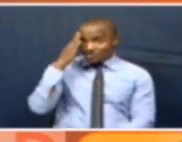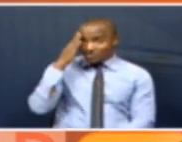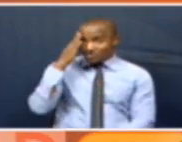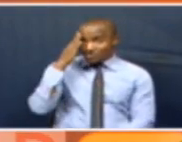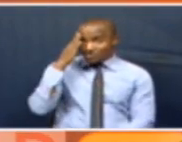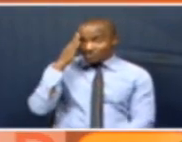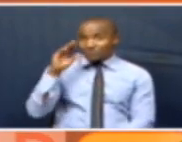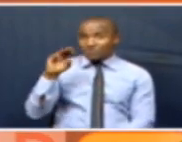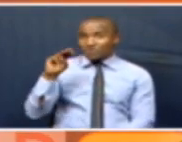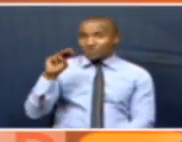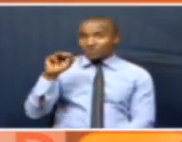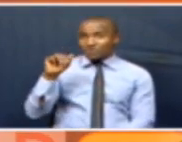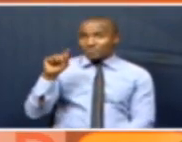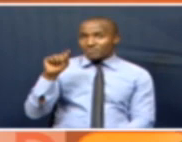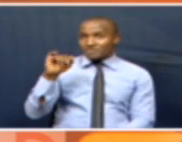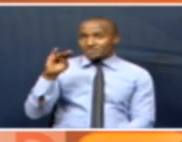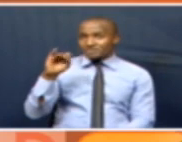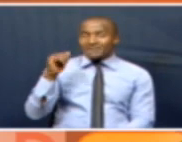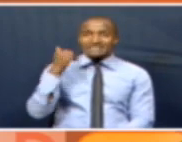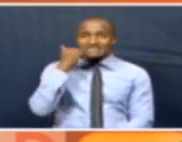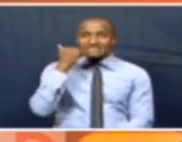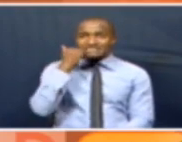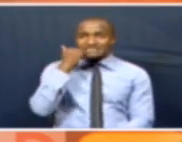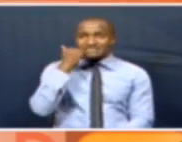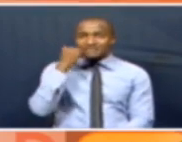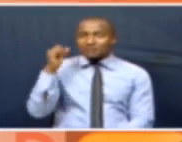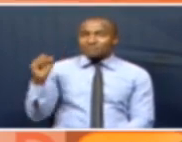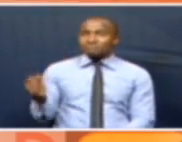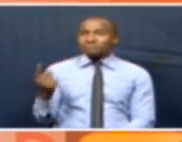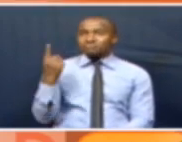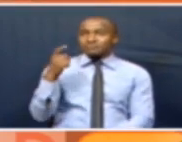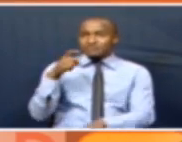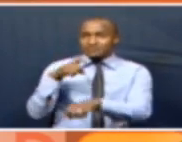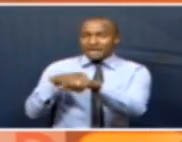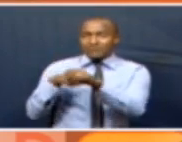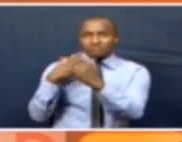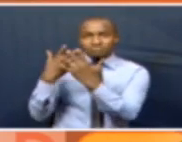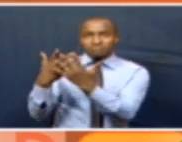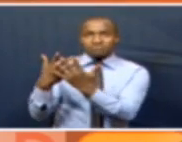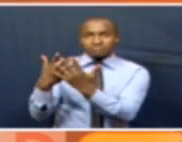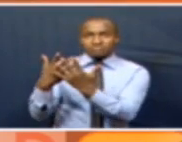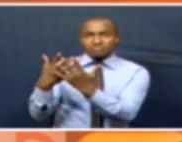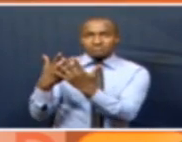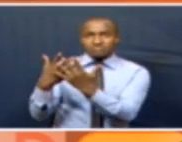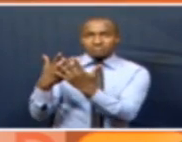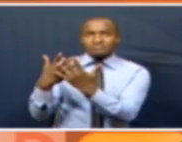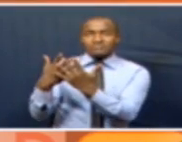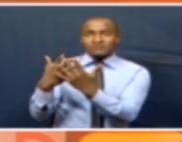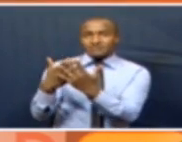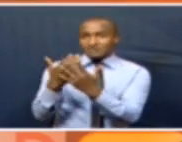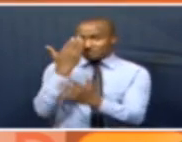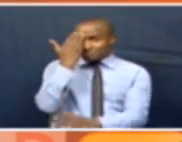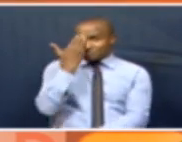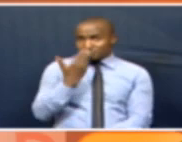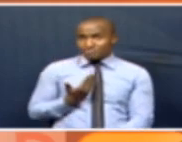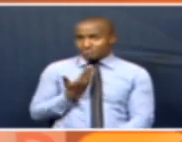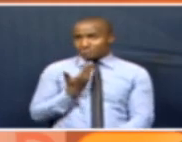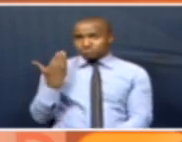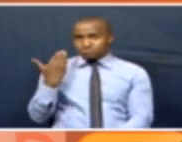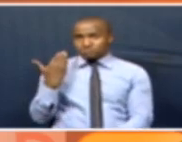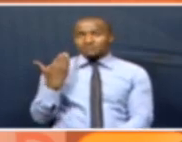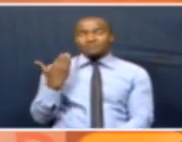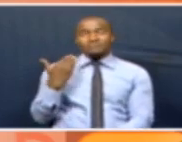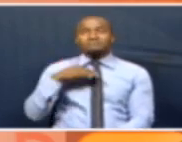Matiba developed this illness while in detention. He had a stroke, I think. I